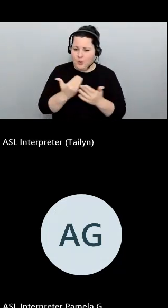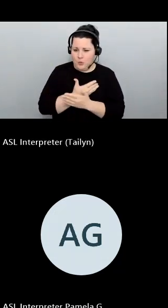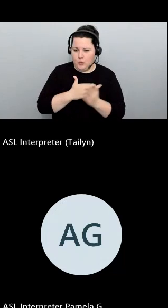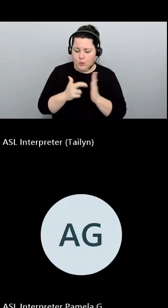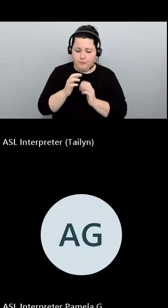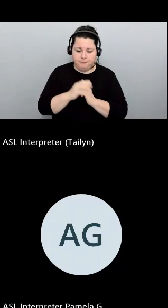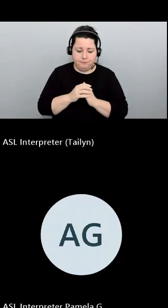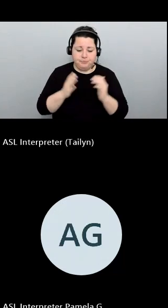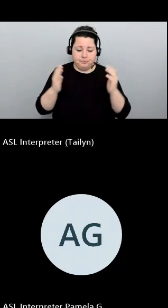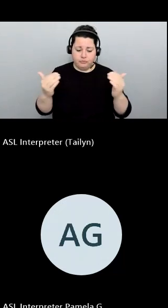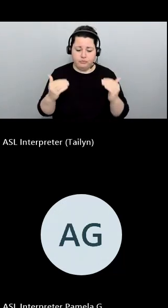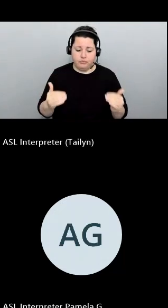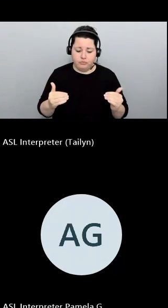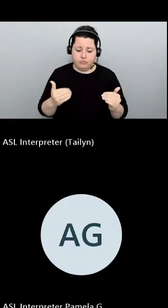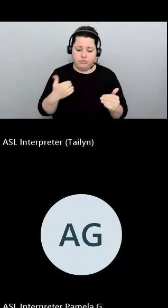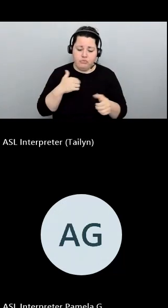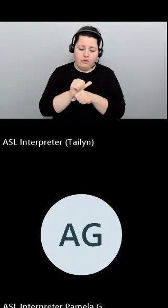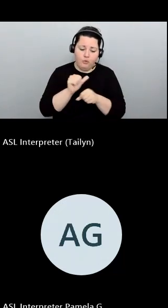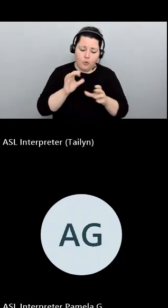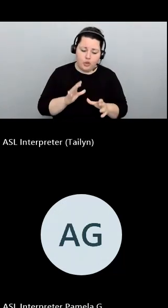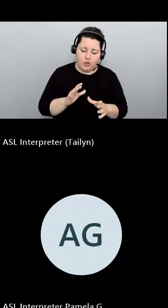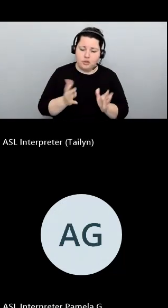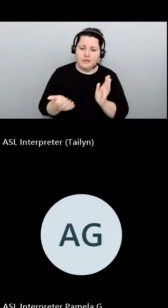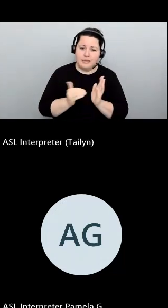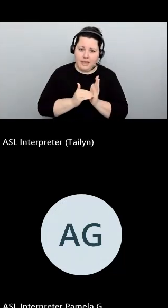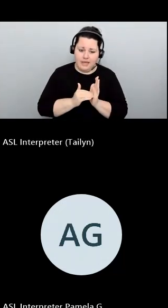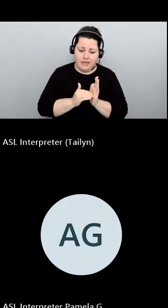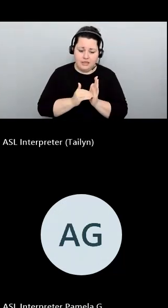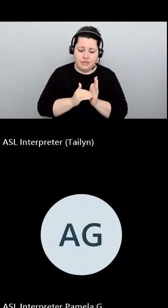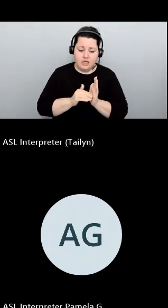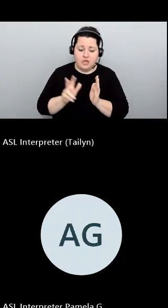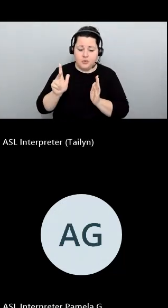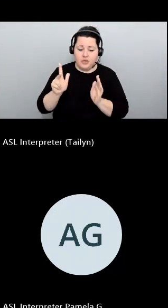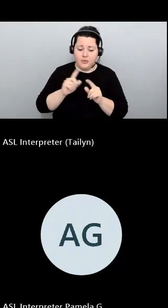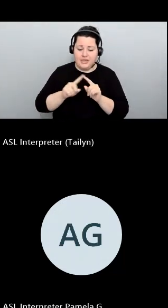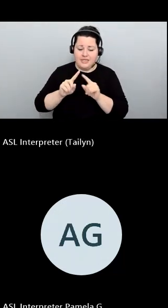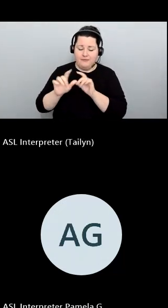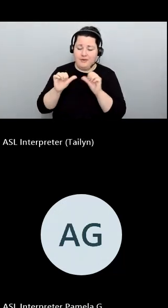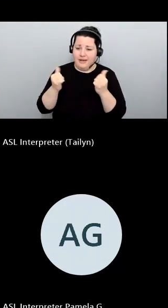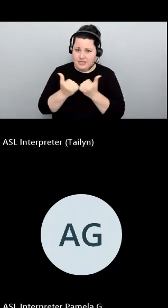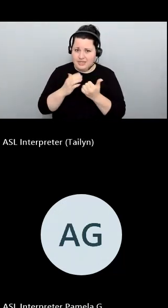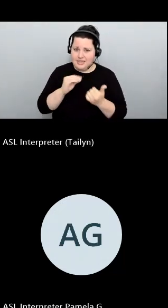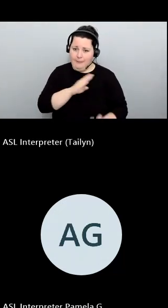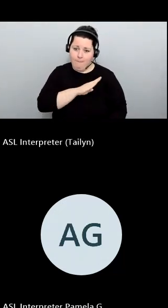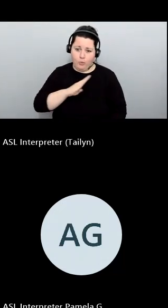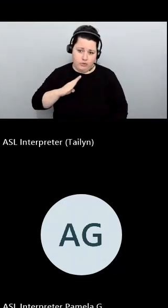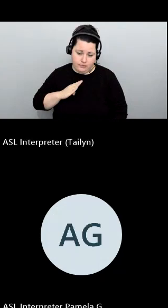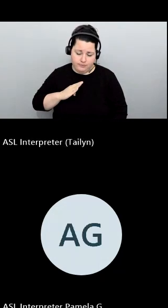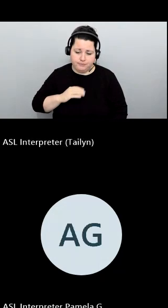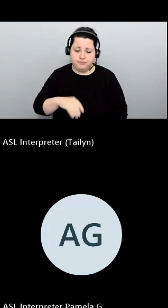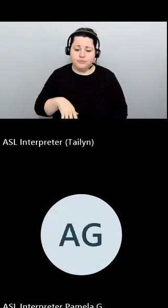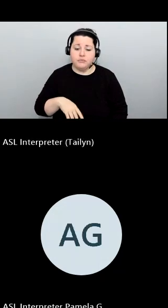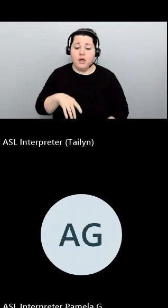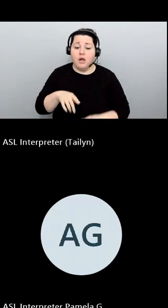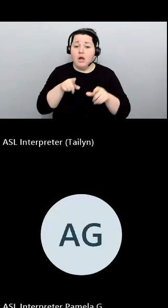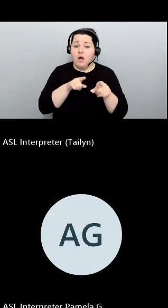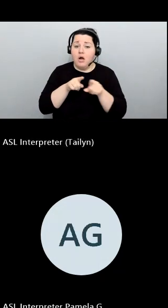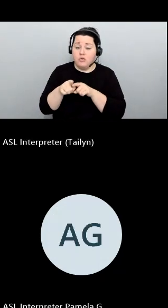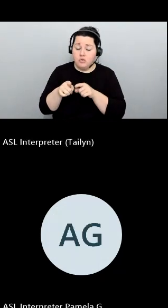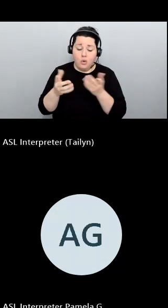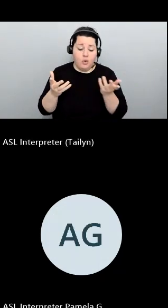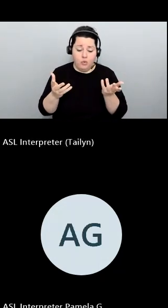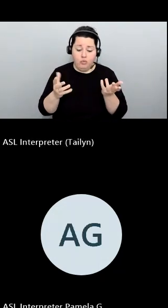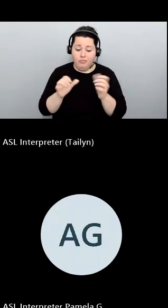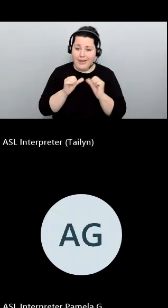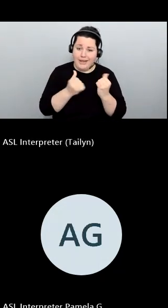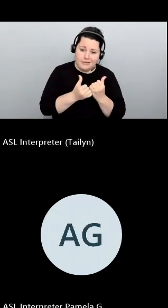course we've got workers again in 23 different agencies and boards. Also, speaking of